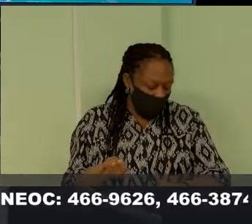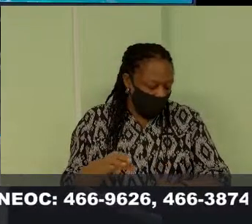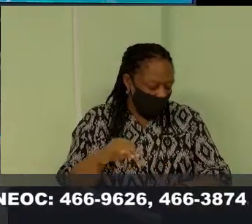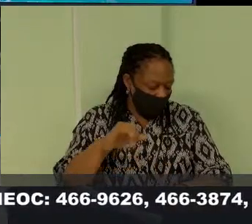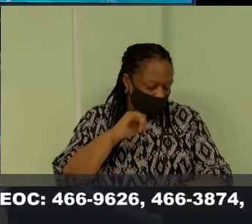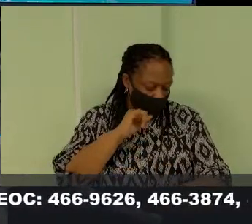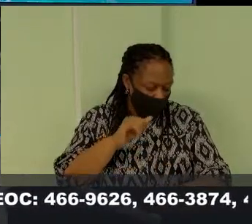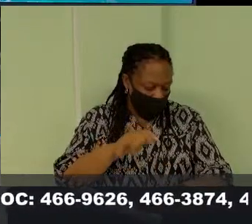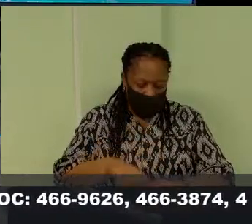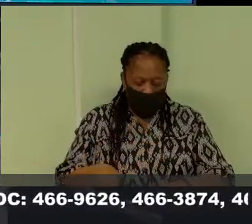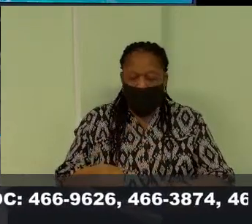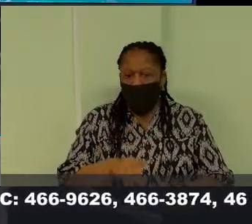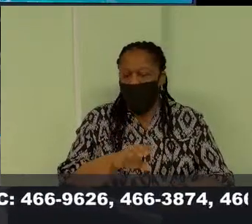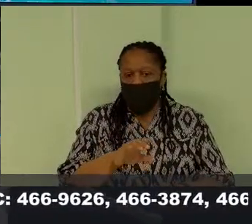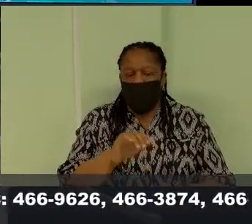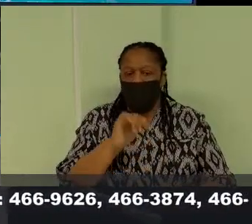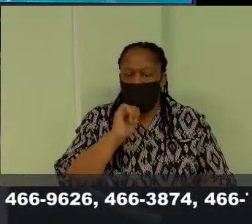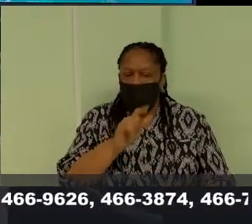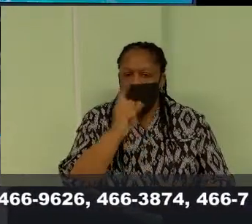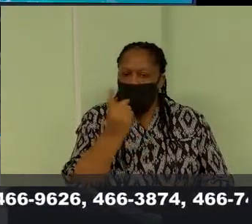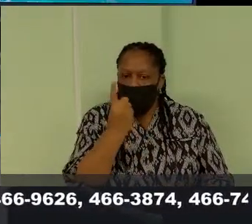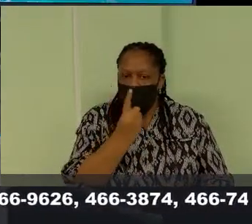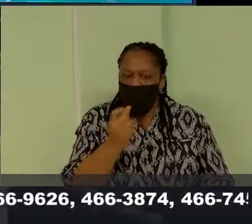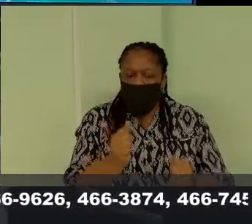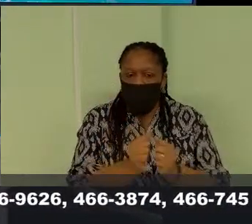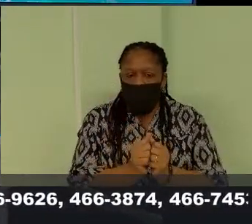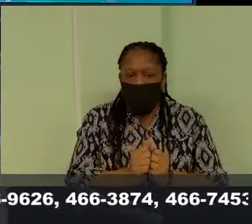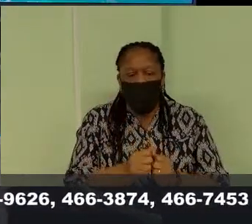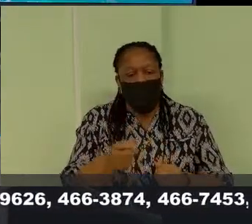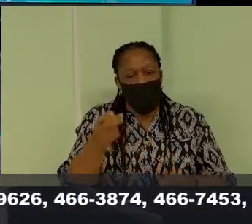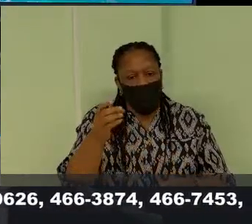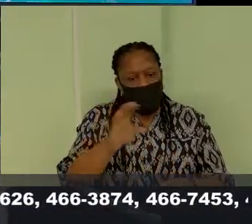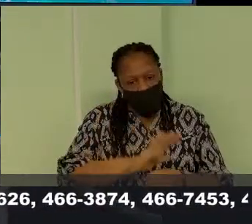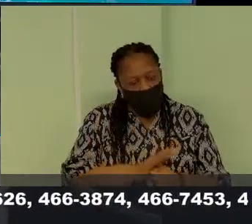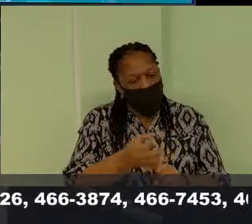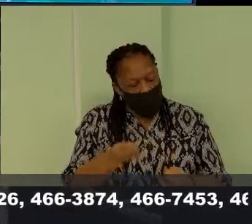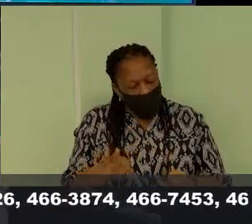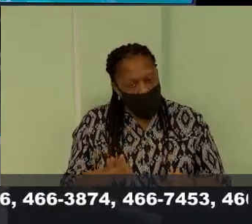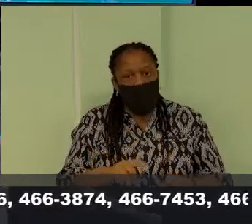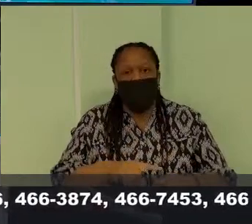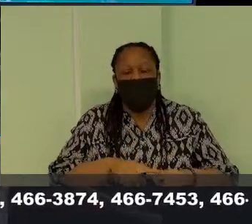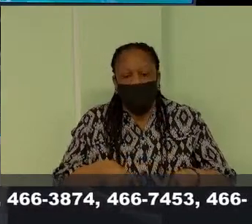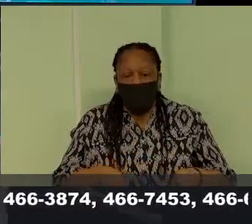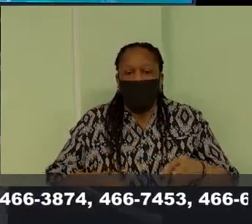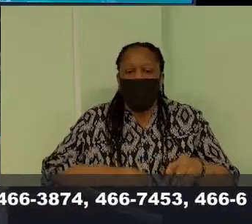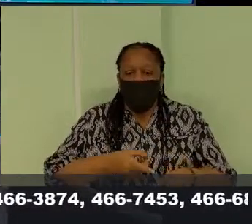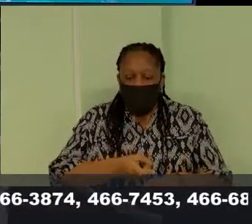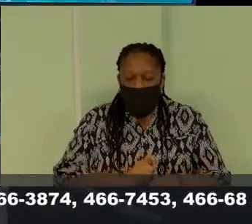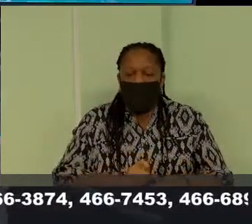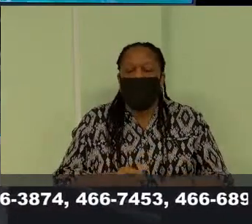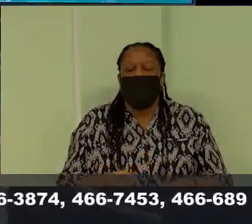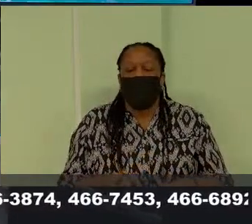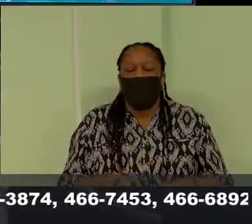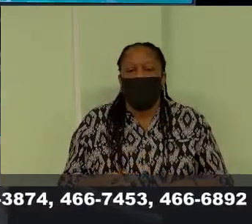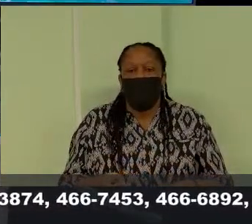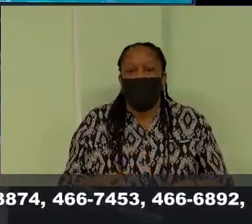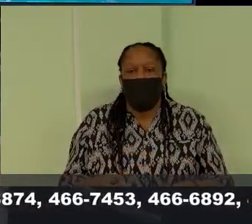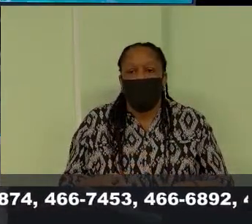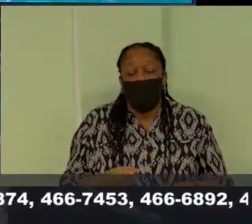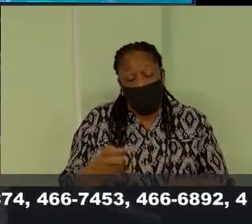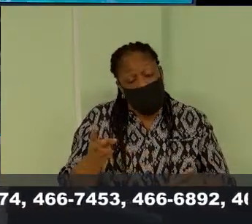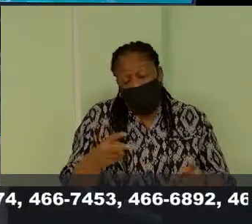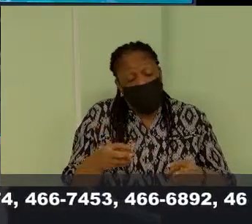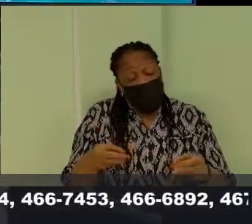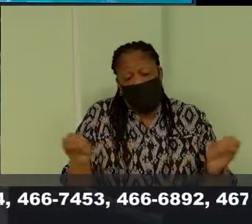infection. And yes, you can get the adequate doses of vitamin C from eating your citrus, your oranges,